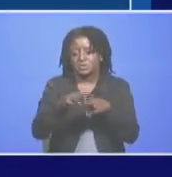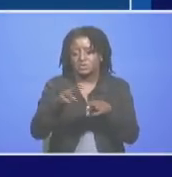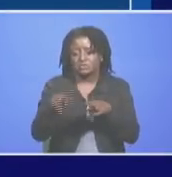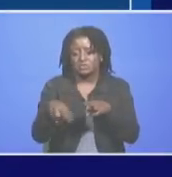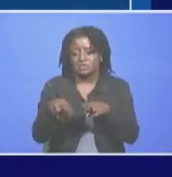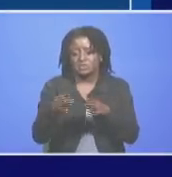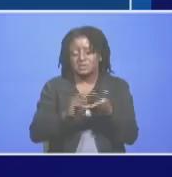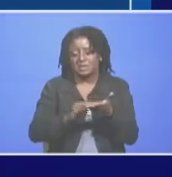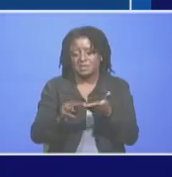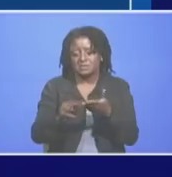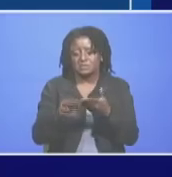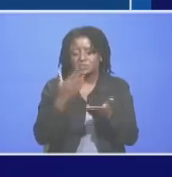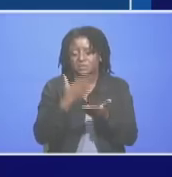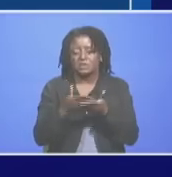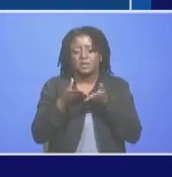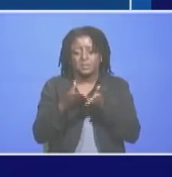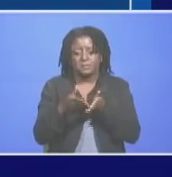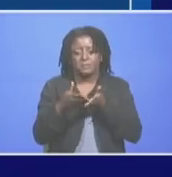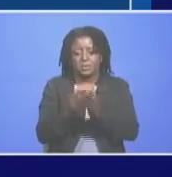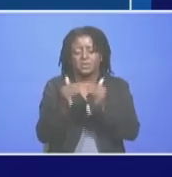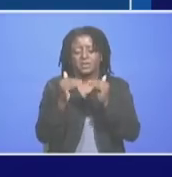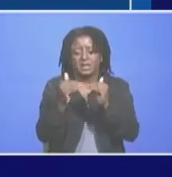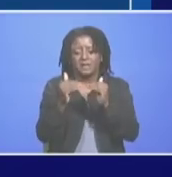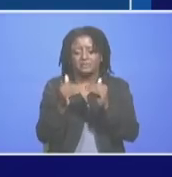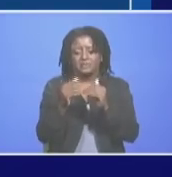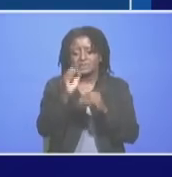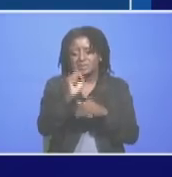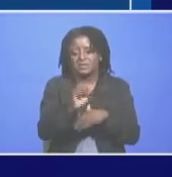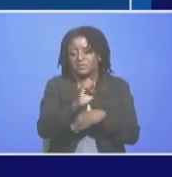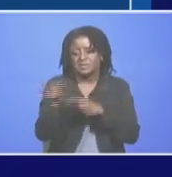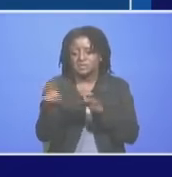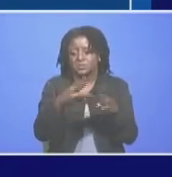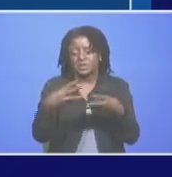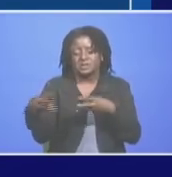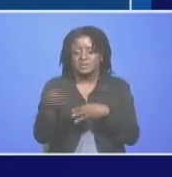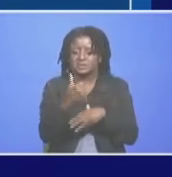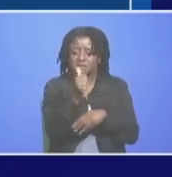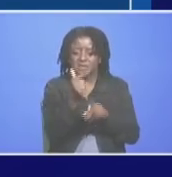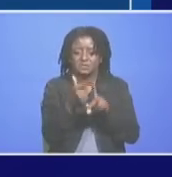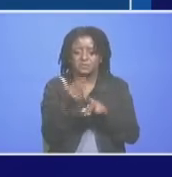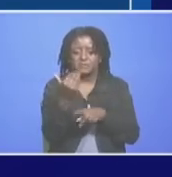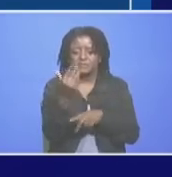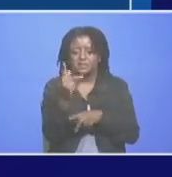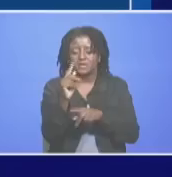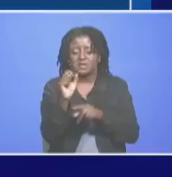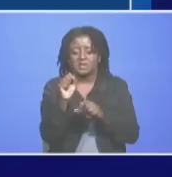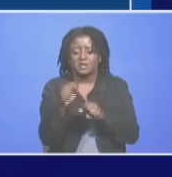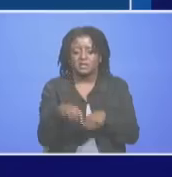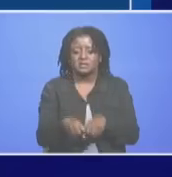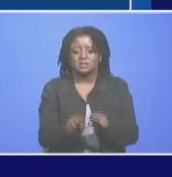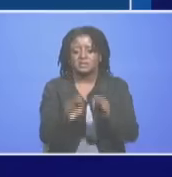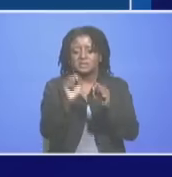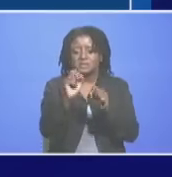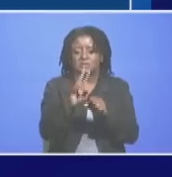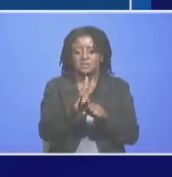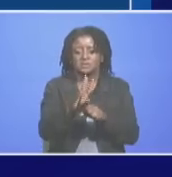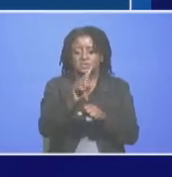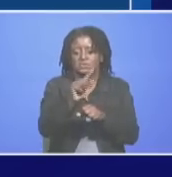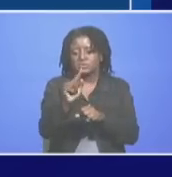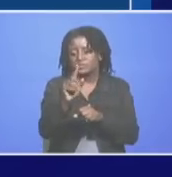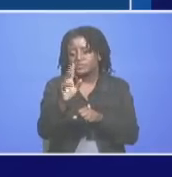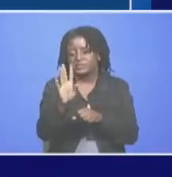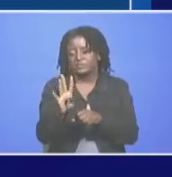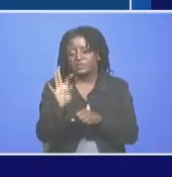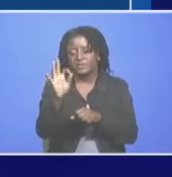reasonable boating levels. Southeast flow at 10 to 15 knots, wave heights 2 to 4 feet. The low tide will take place at 7:12 in the morning,